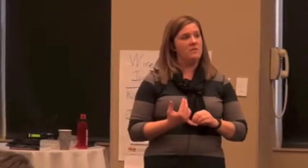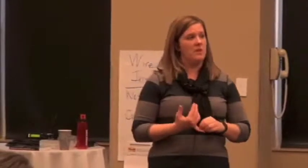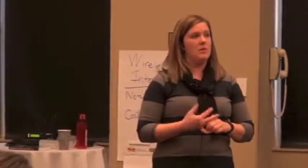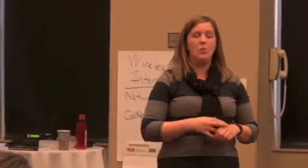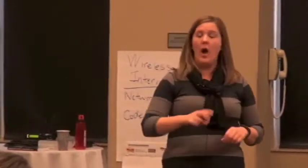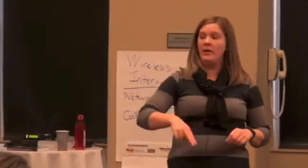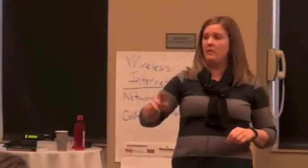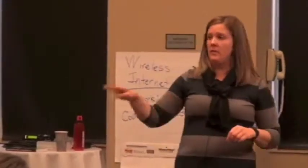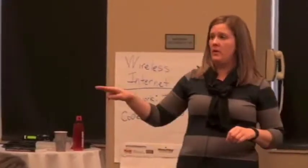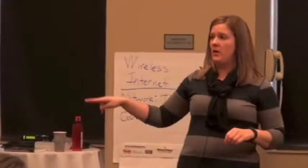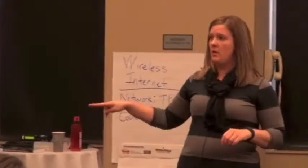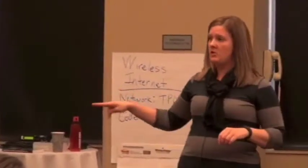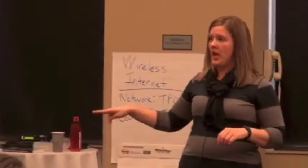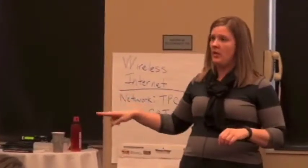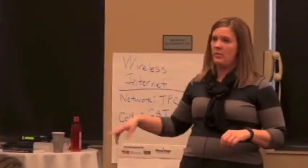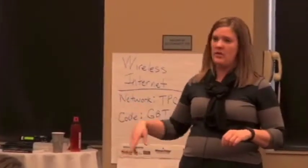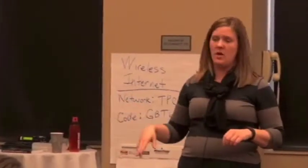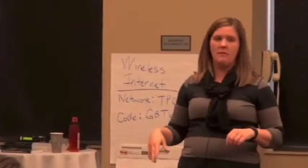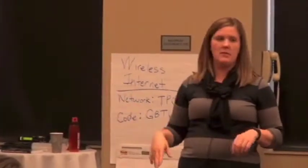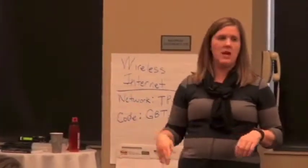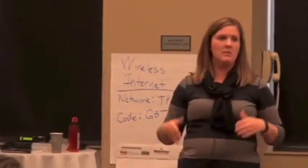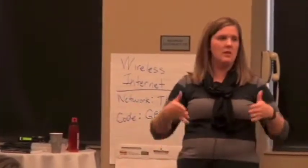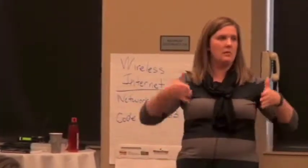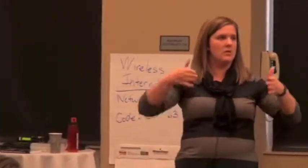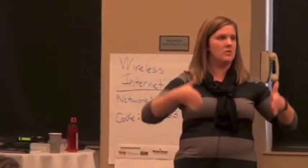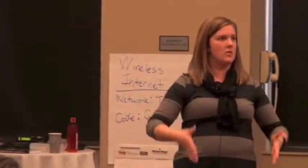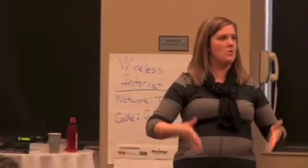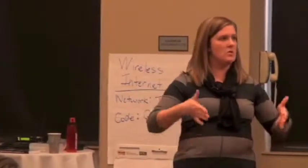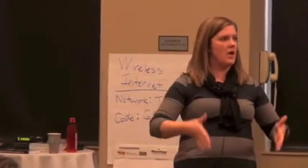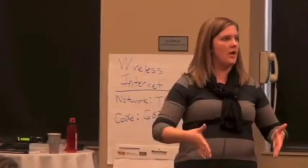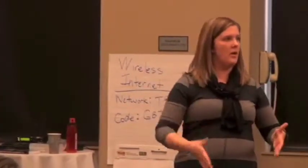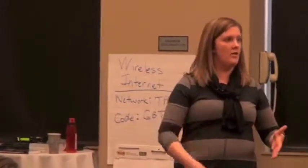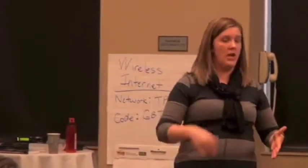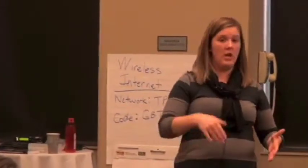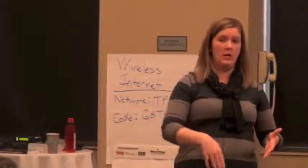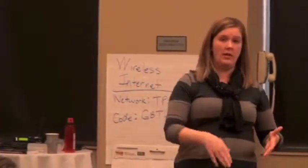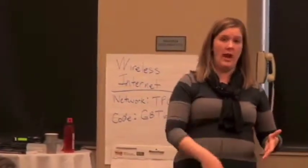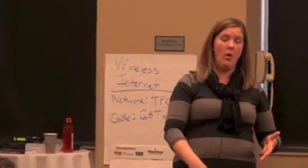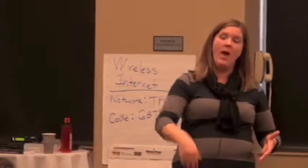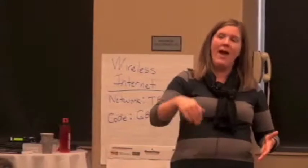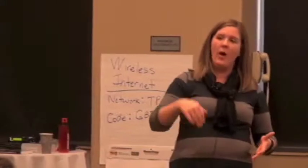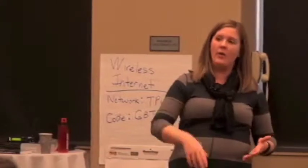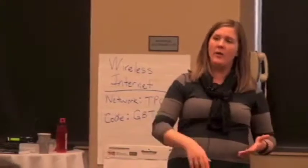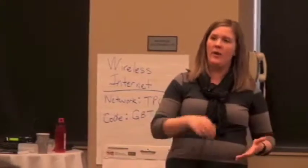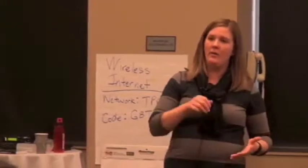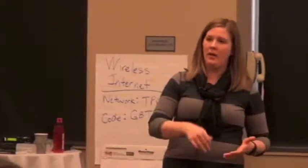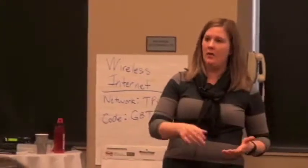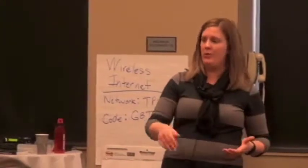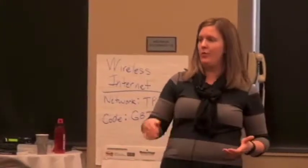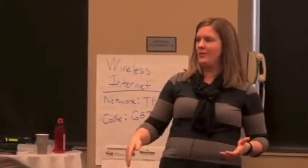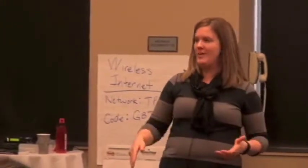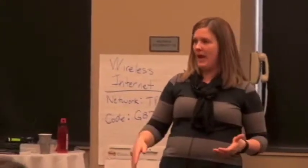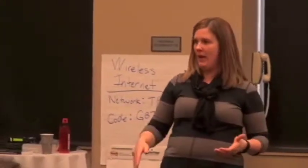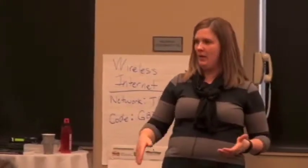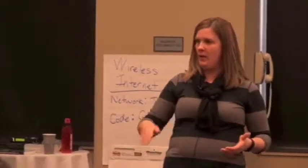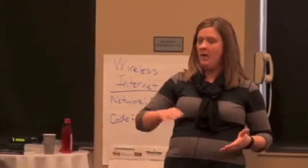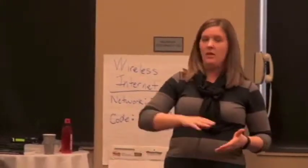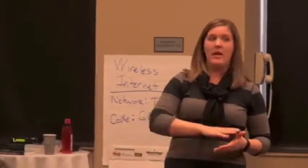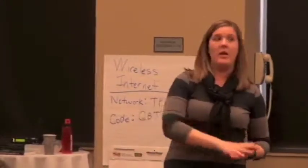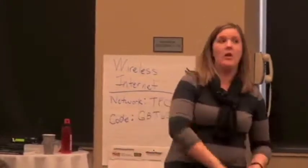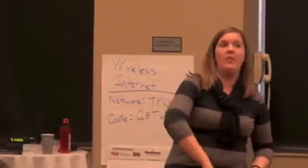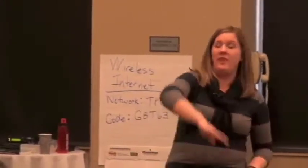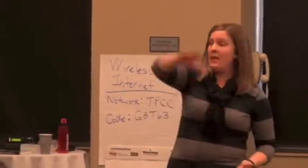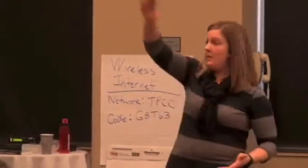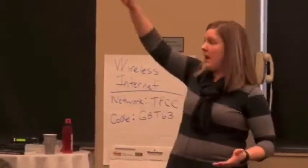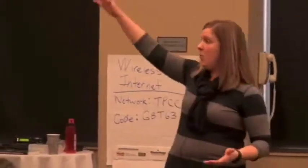it is the family wanted for their child, because oftentimes families are so stuck in the here and now. How can they get through the day?